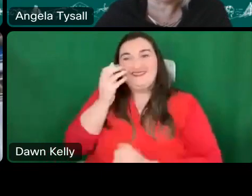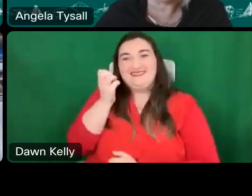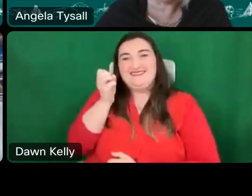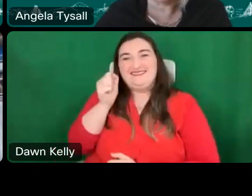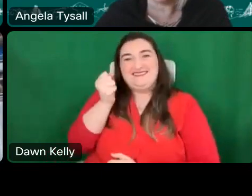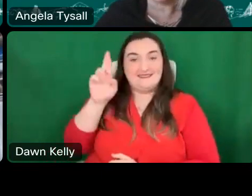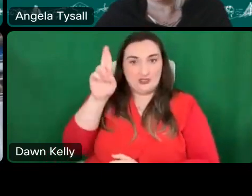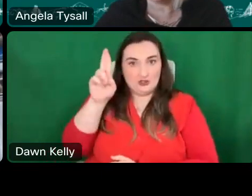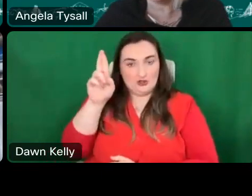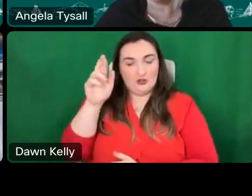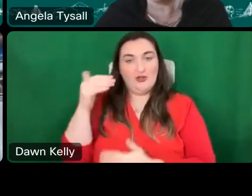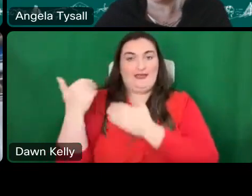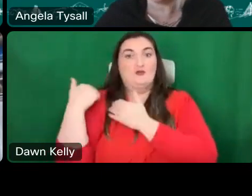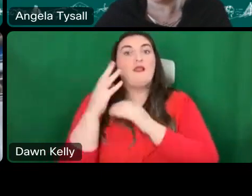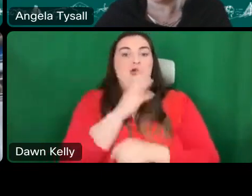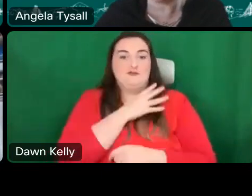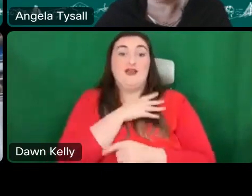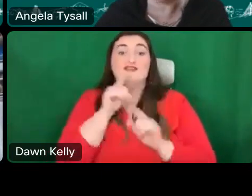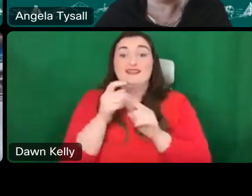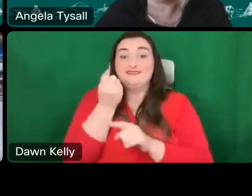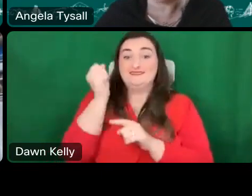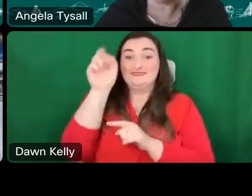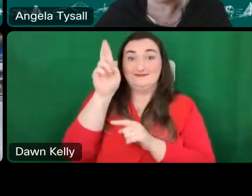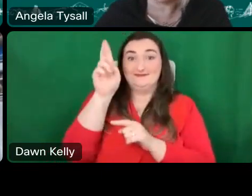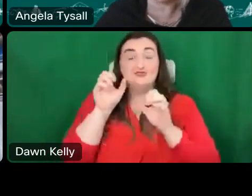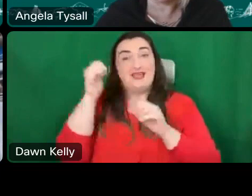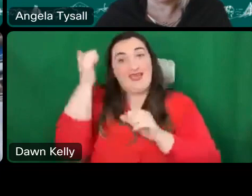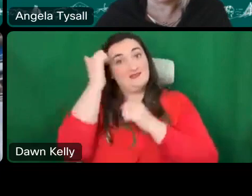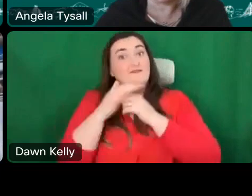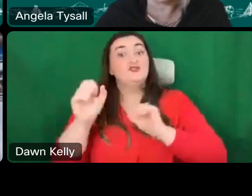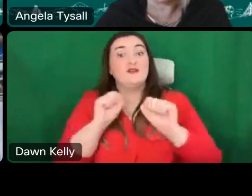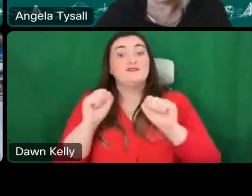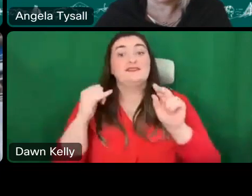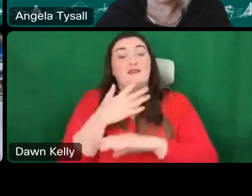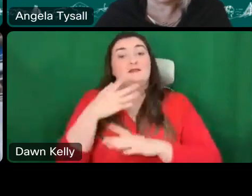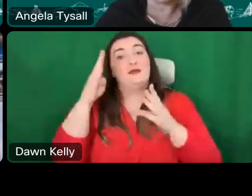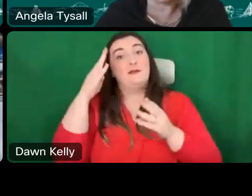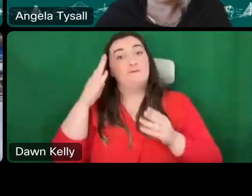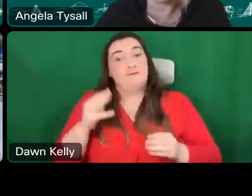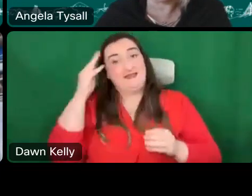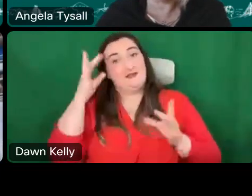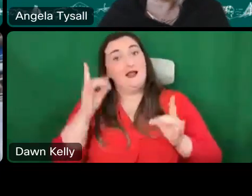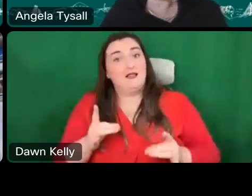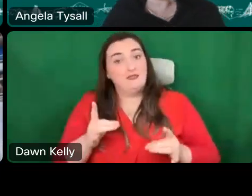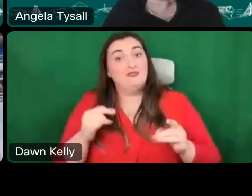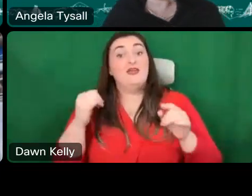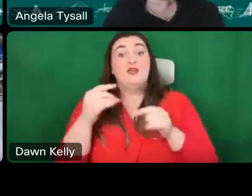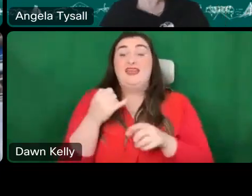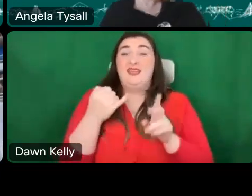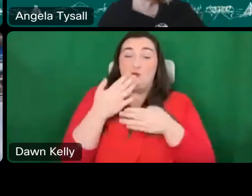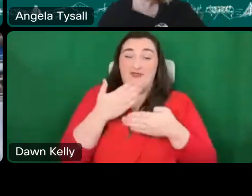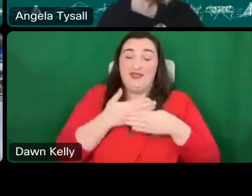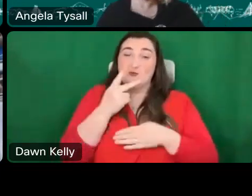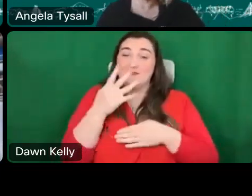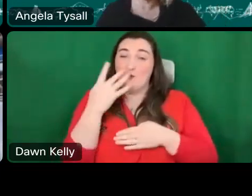and that is the head of service for mental health, within 24 hours of the incident occurring or of our